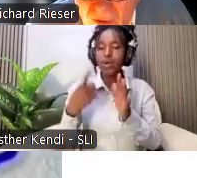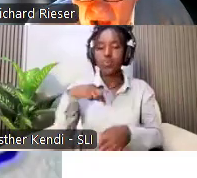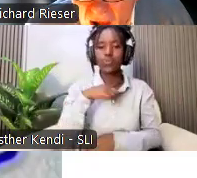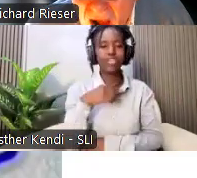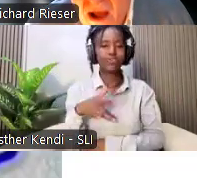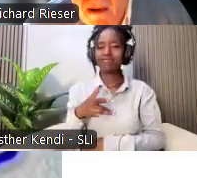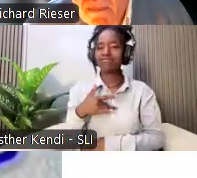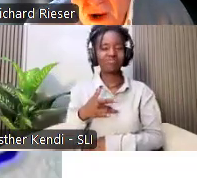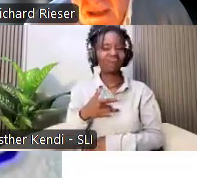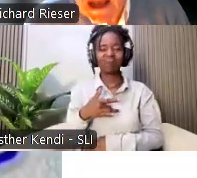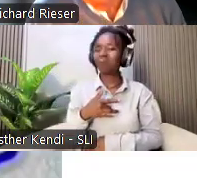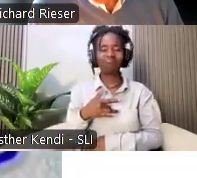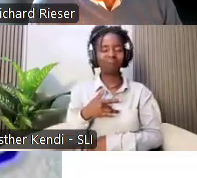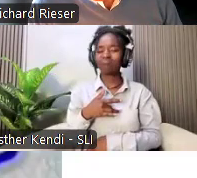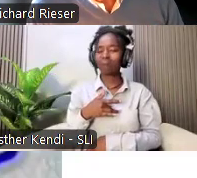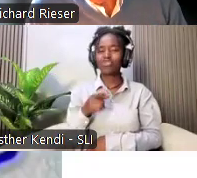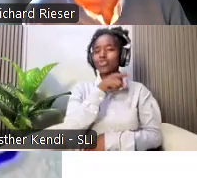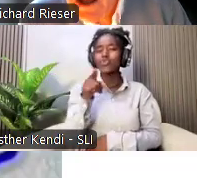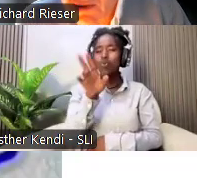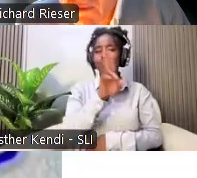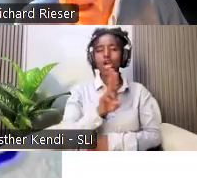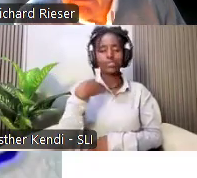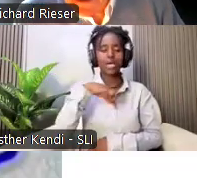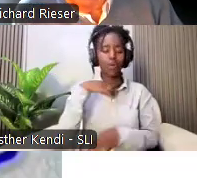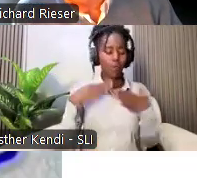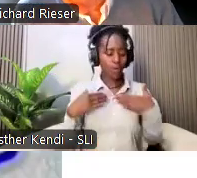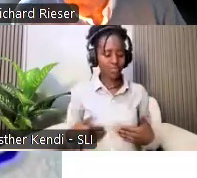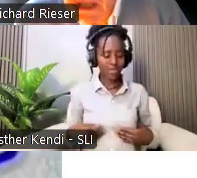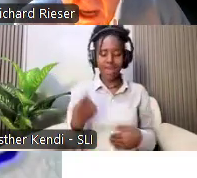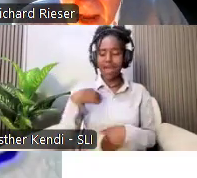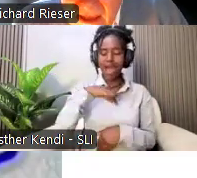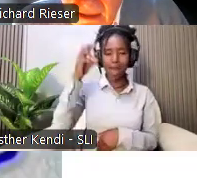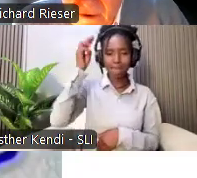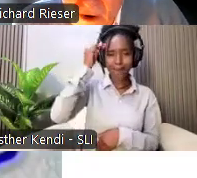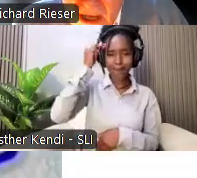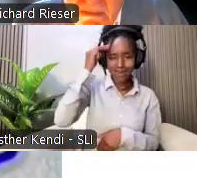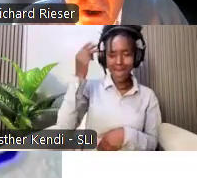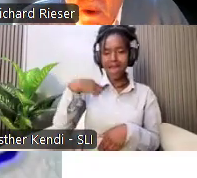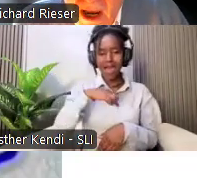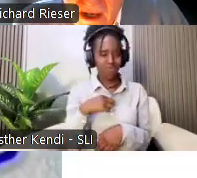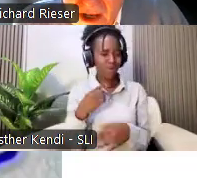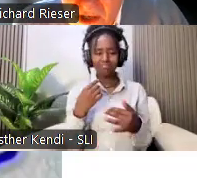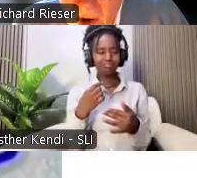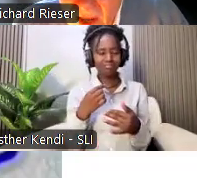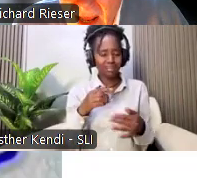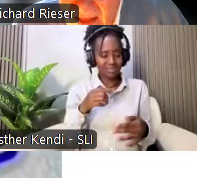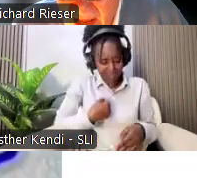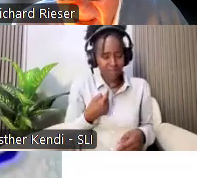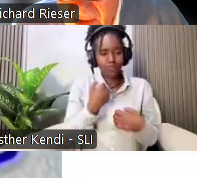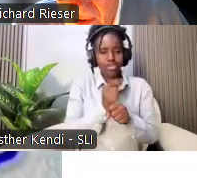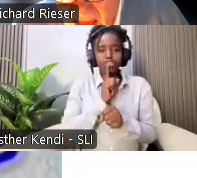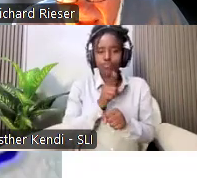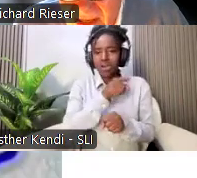pornification of our bodies and our minds to raise money, which did nothing for us because we didn't control it.